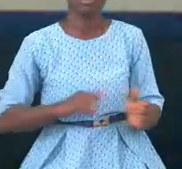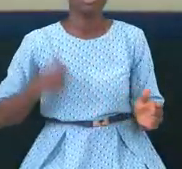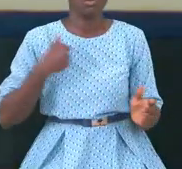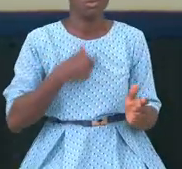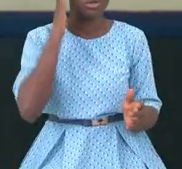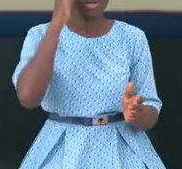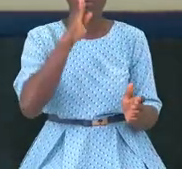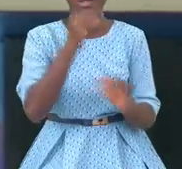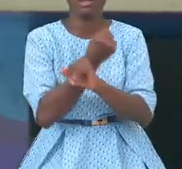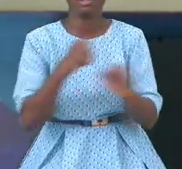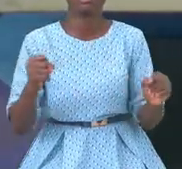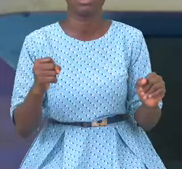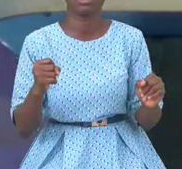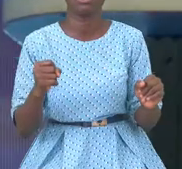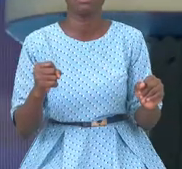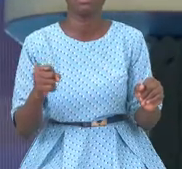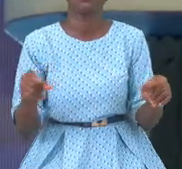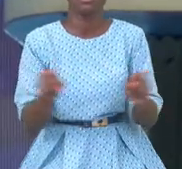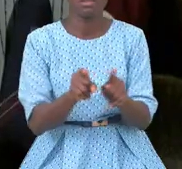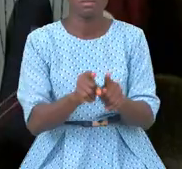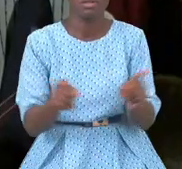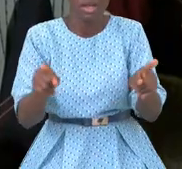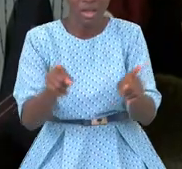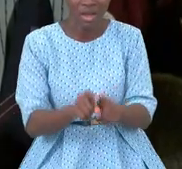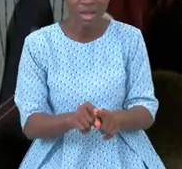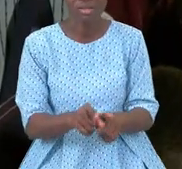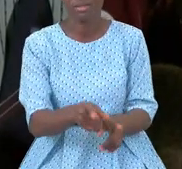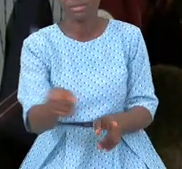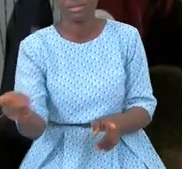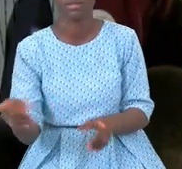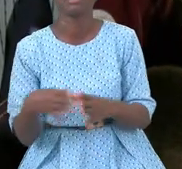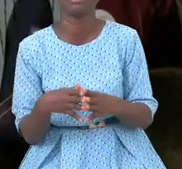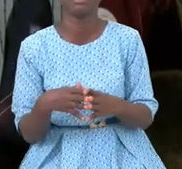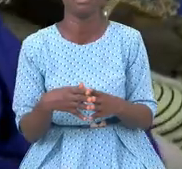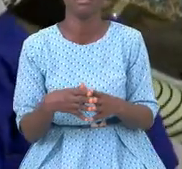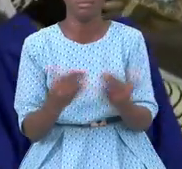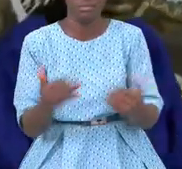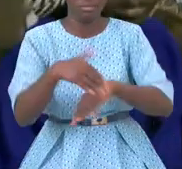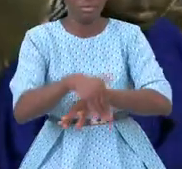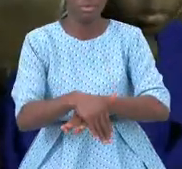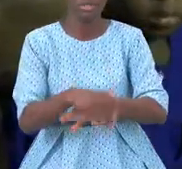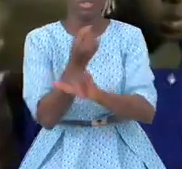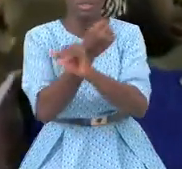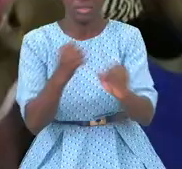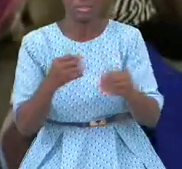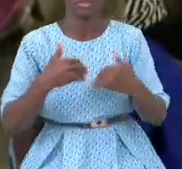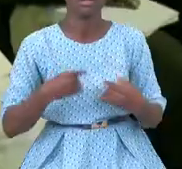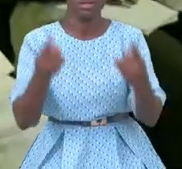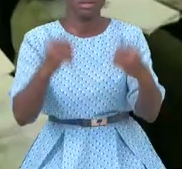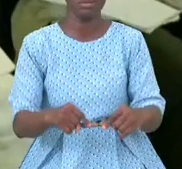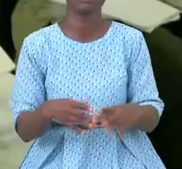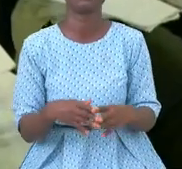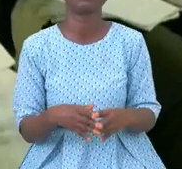they. And tonight, salvation has come. Deliverance has come. Freedom has